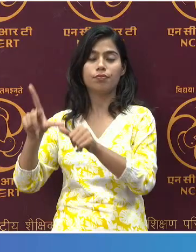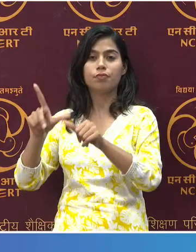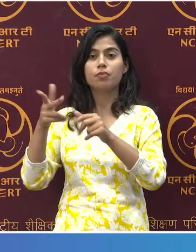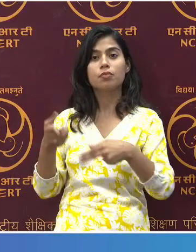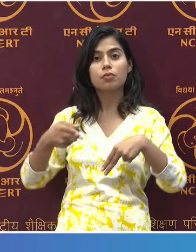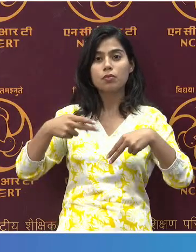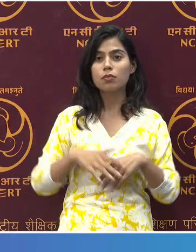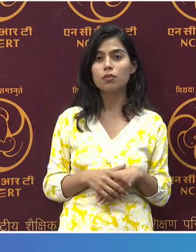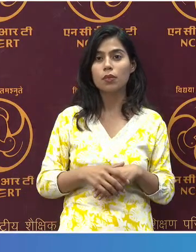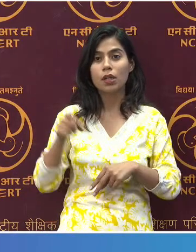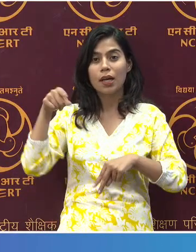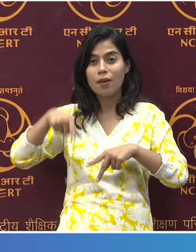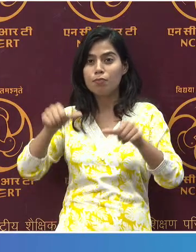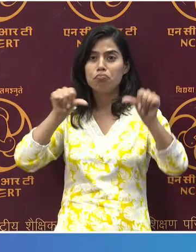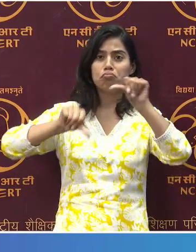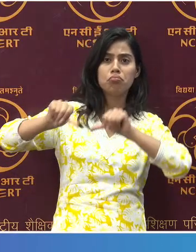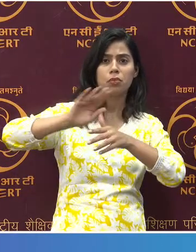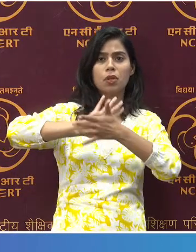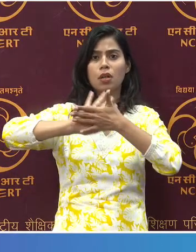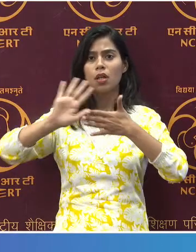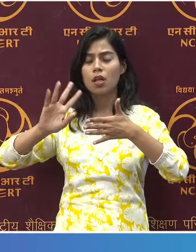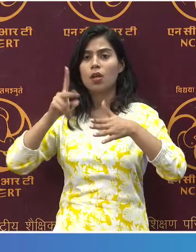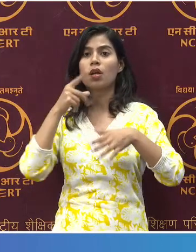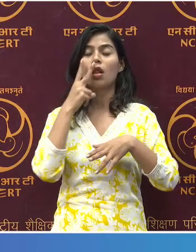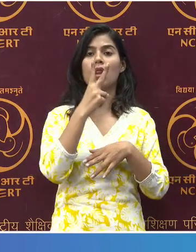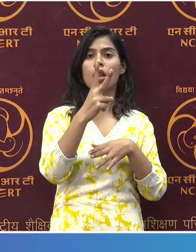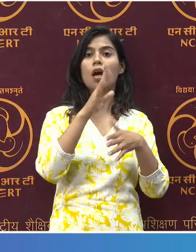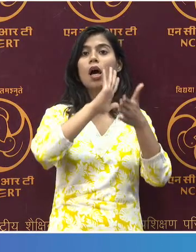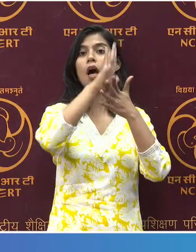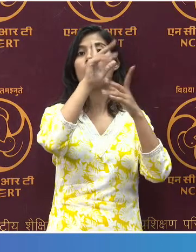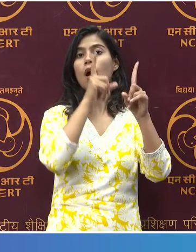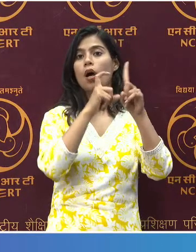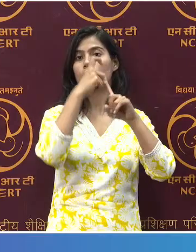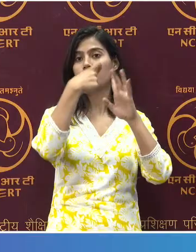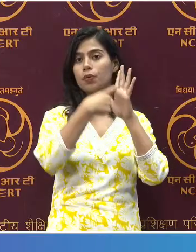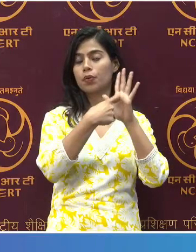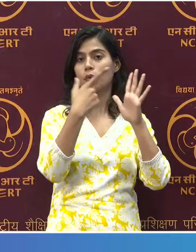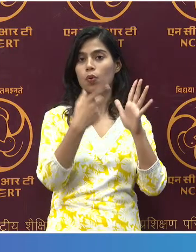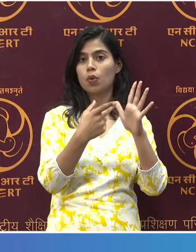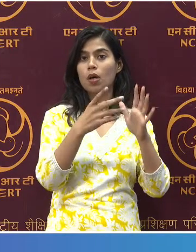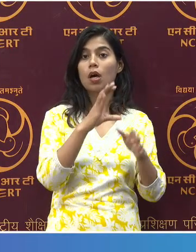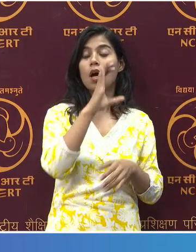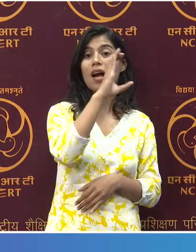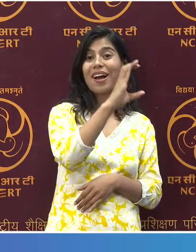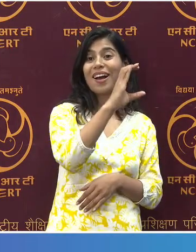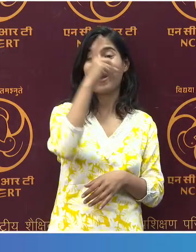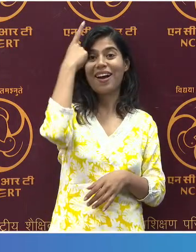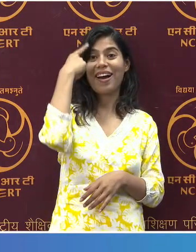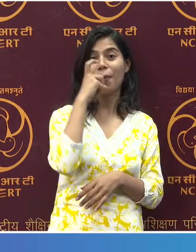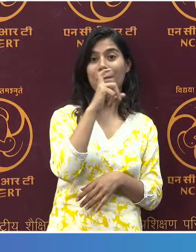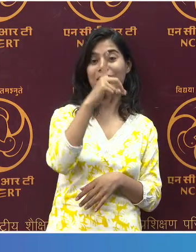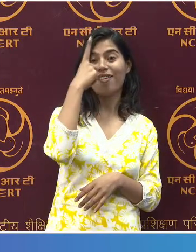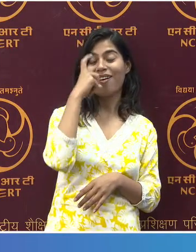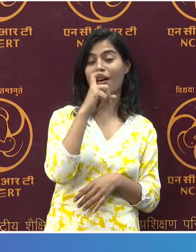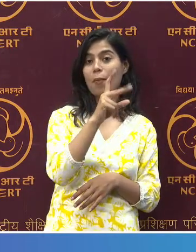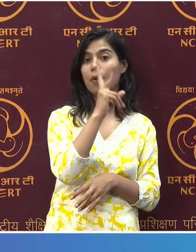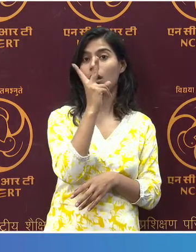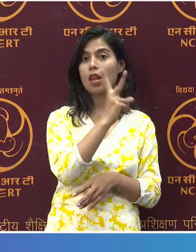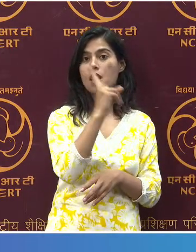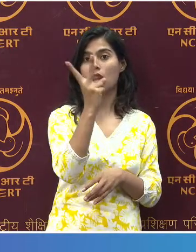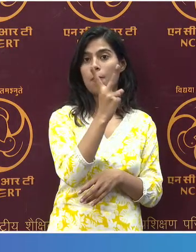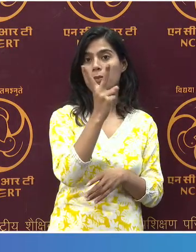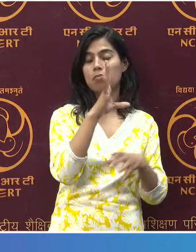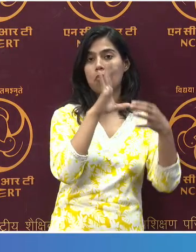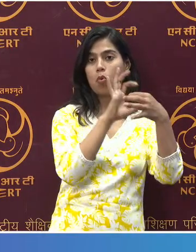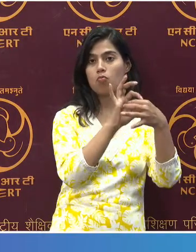we look at the addition of hydrogen will be there over the carbon-carbon double bond. Two hydrogen atoms added to the